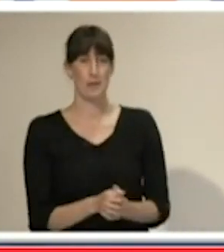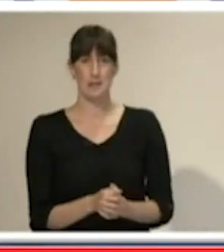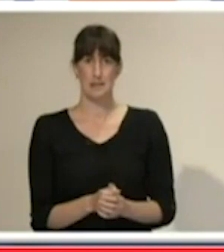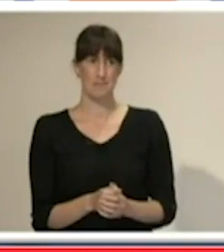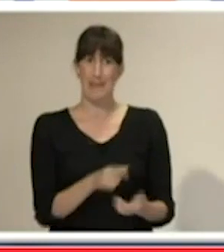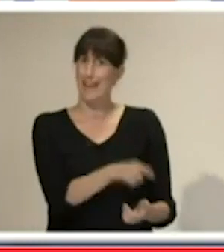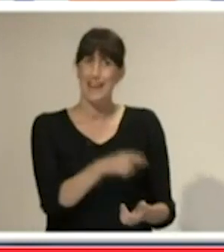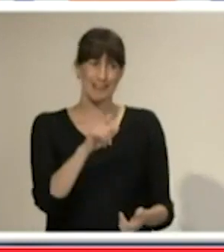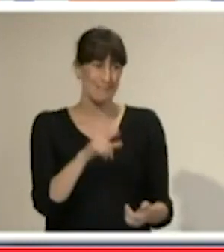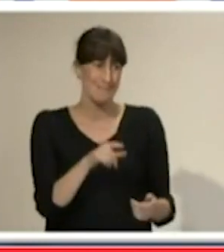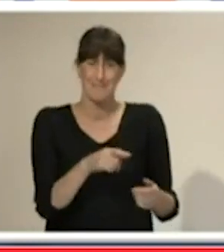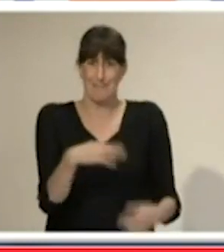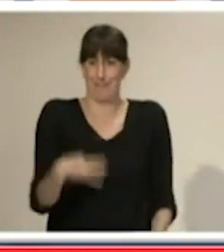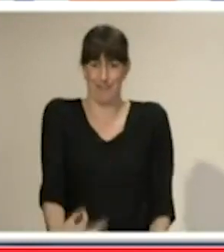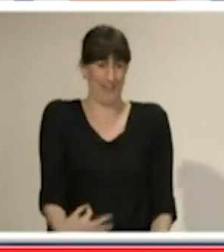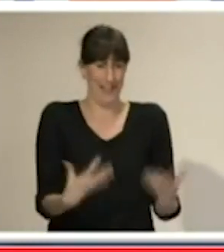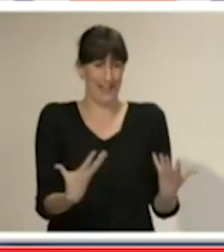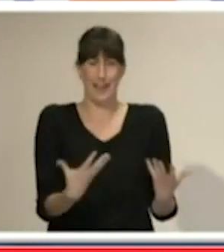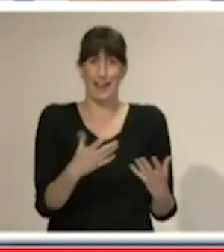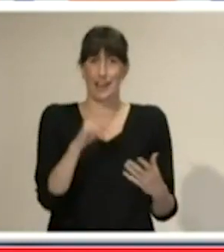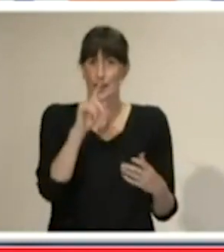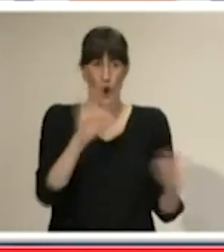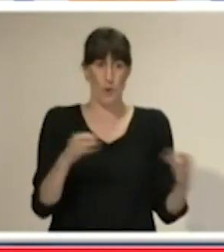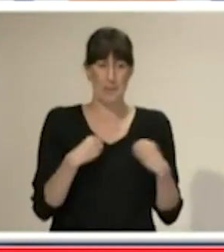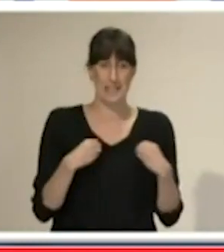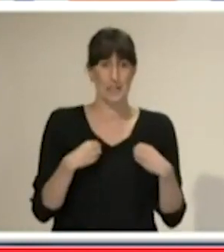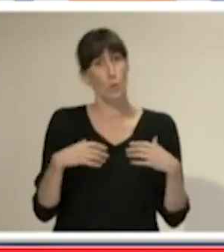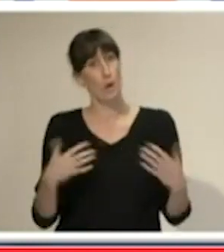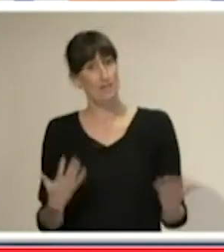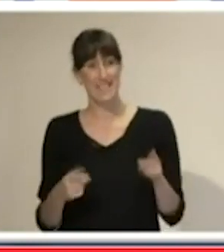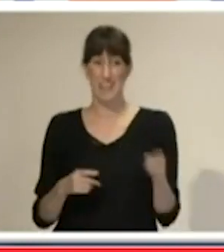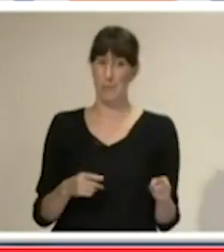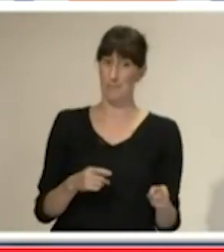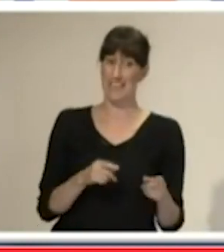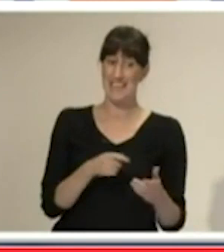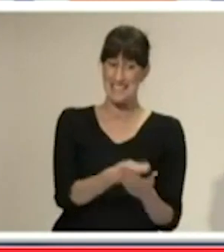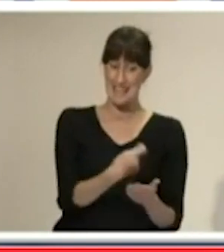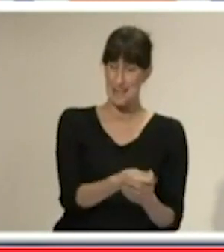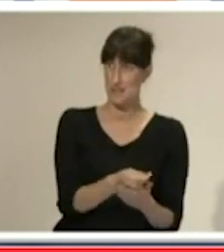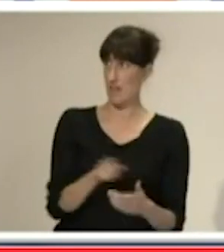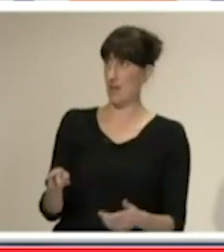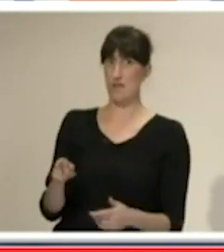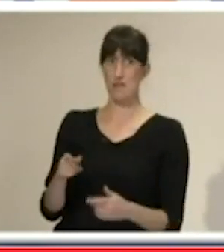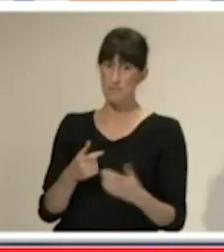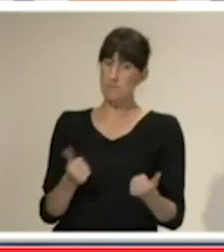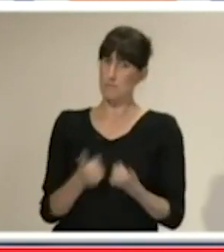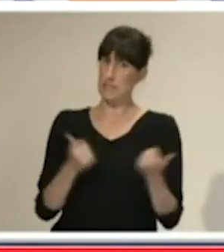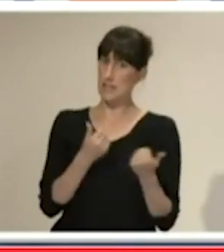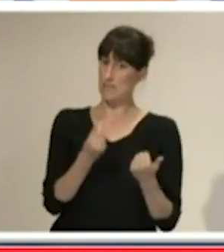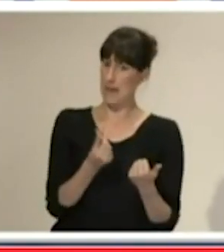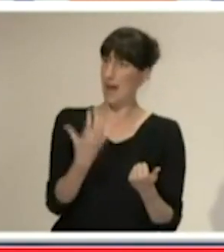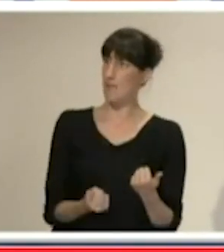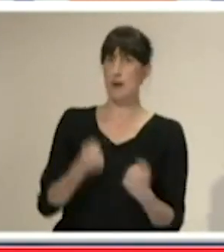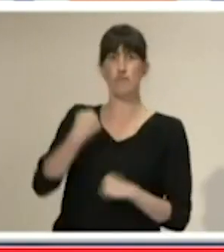well-resourced tenants have written to landlords declaring that they refuse to pay any rent for several months. Minister Little discussed options with